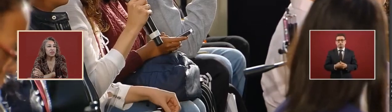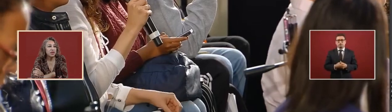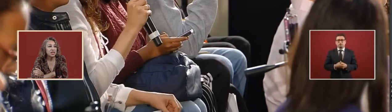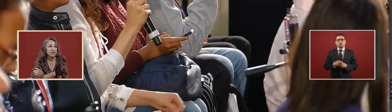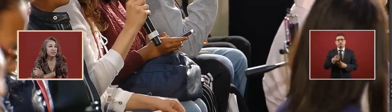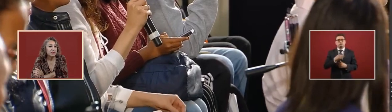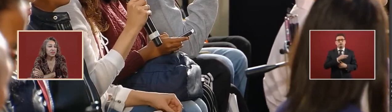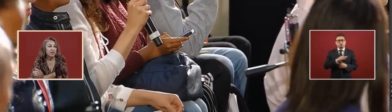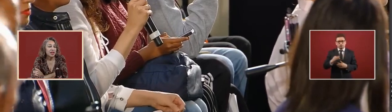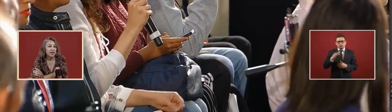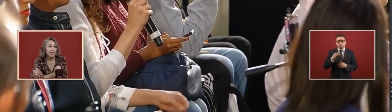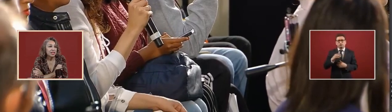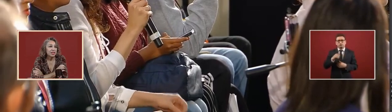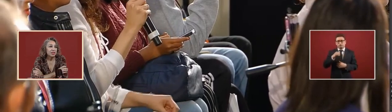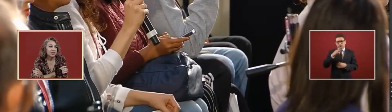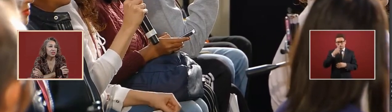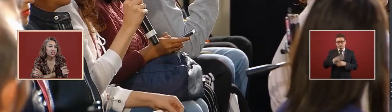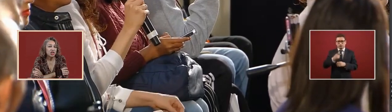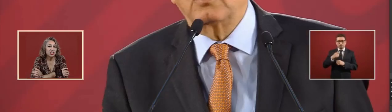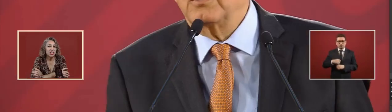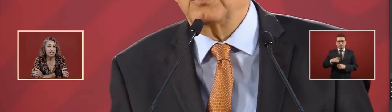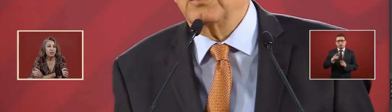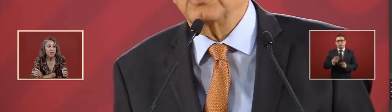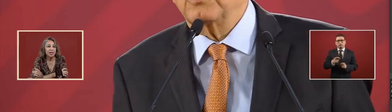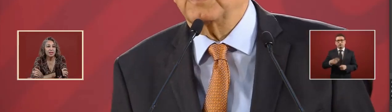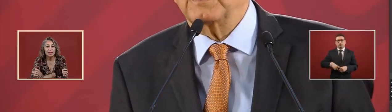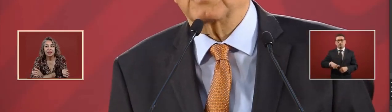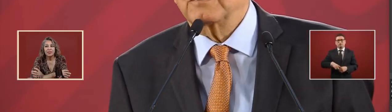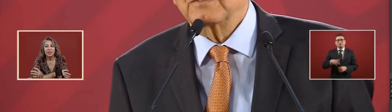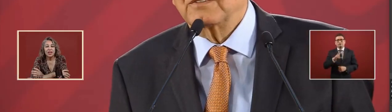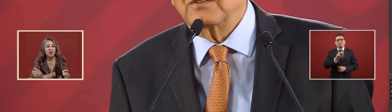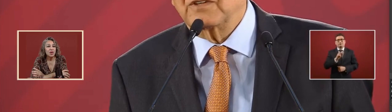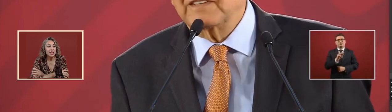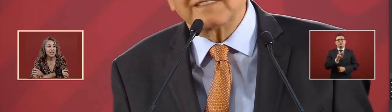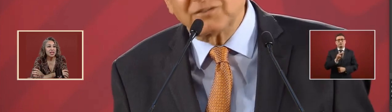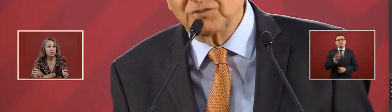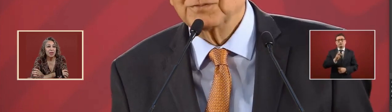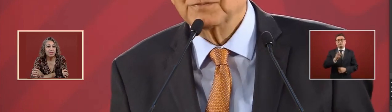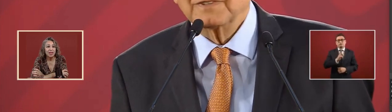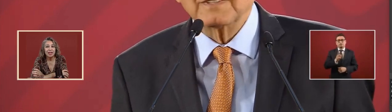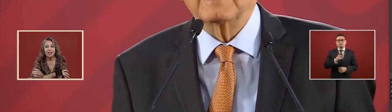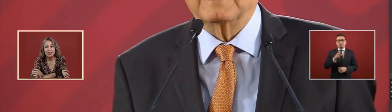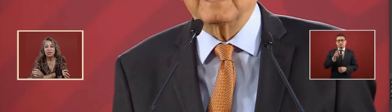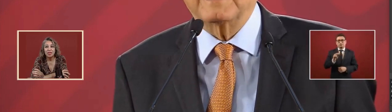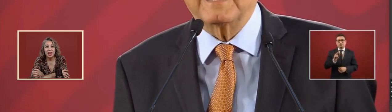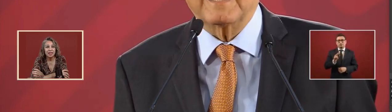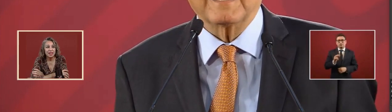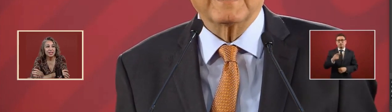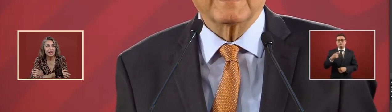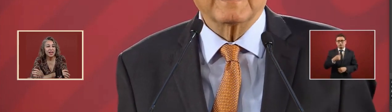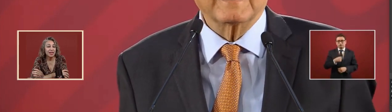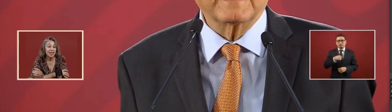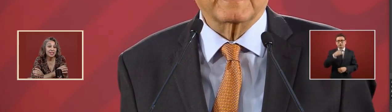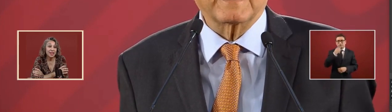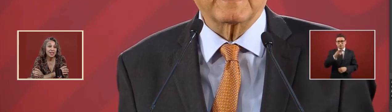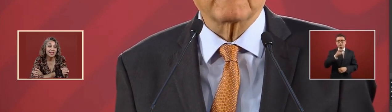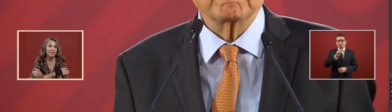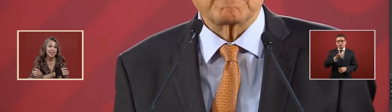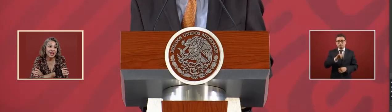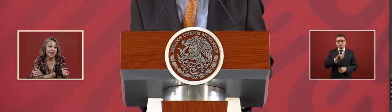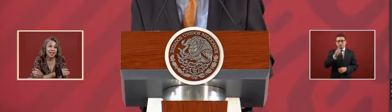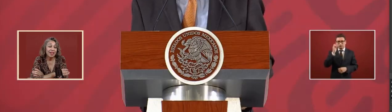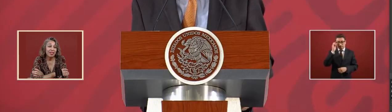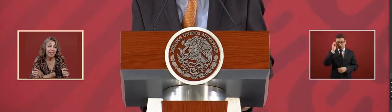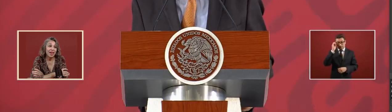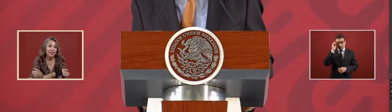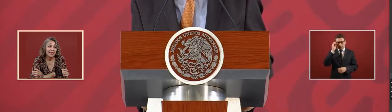were you referring to as to their charge in government? No, I did not speak of that. No, that is not. Yes, I did